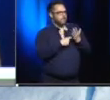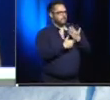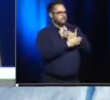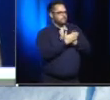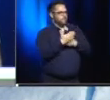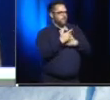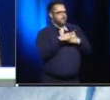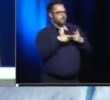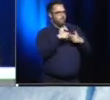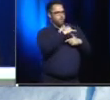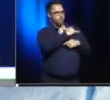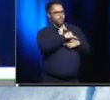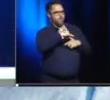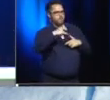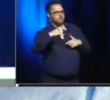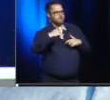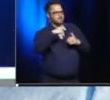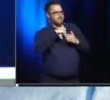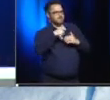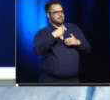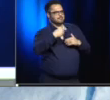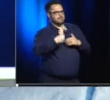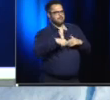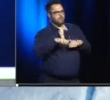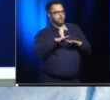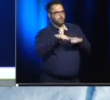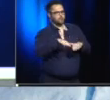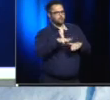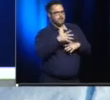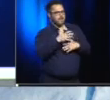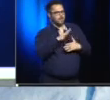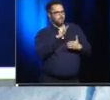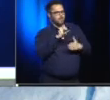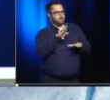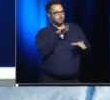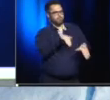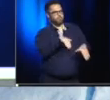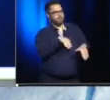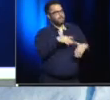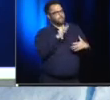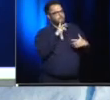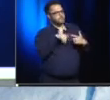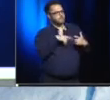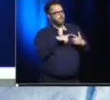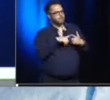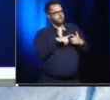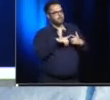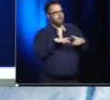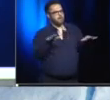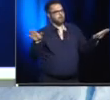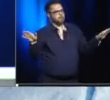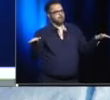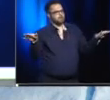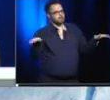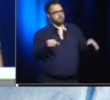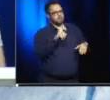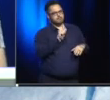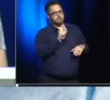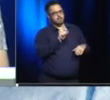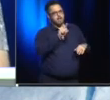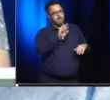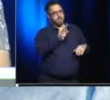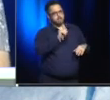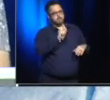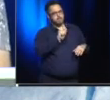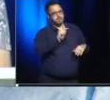Southern Ocean. There's been a lot of work done on albatross bycatch in the Southern Ocean, you know, birds getting caught in the